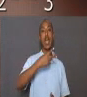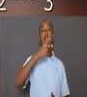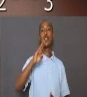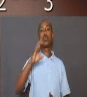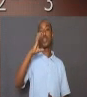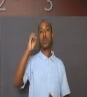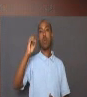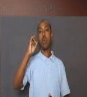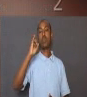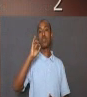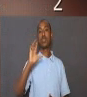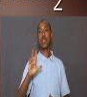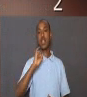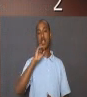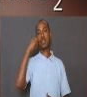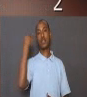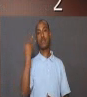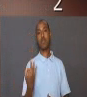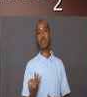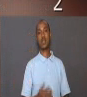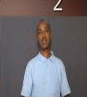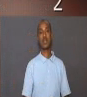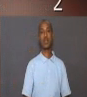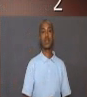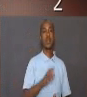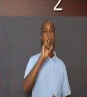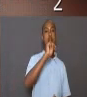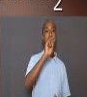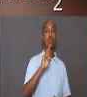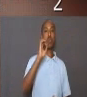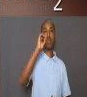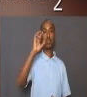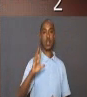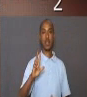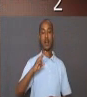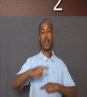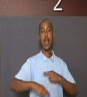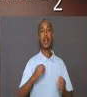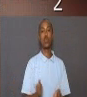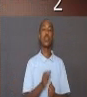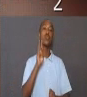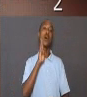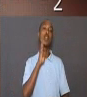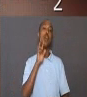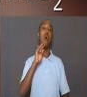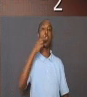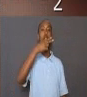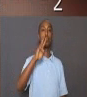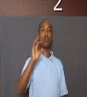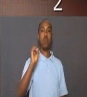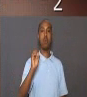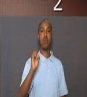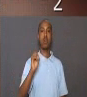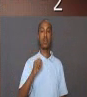is formed. When dinitrogen trioxide reacts with water,